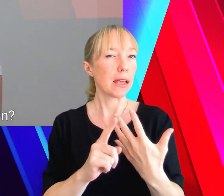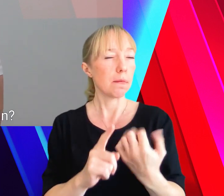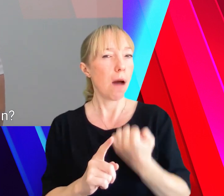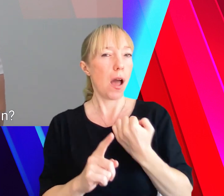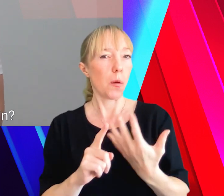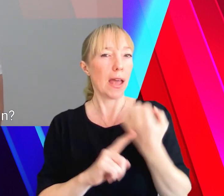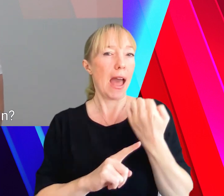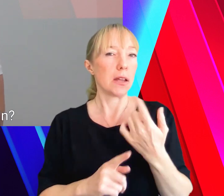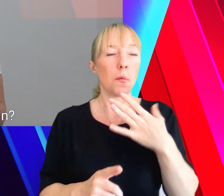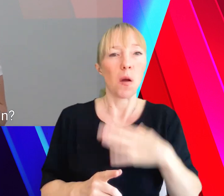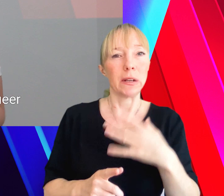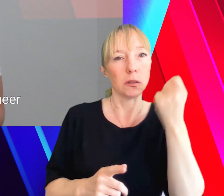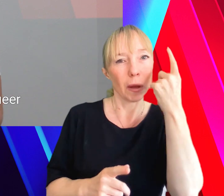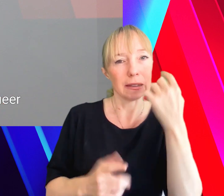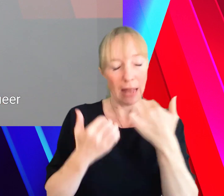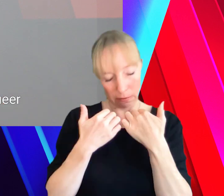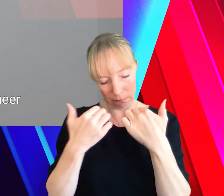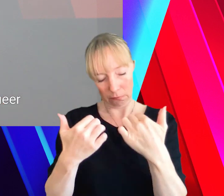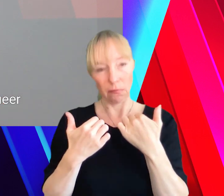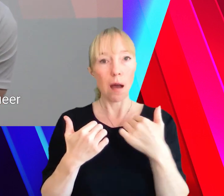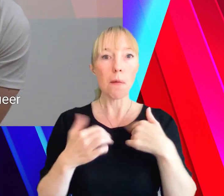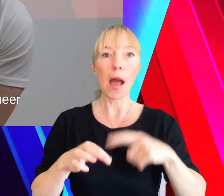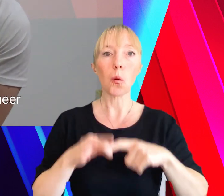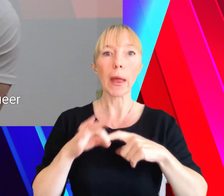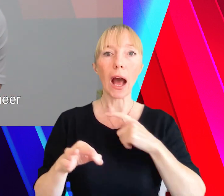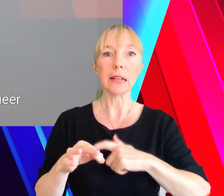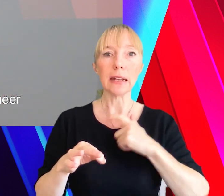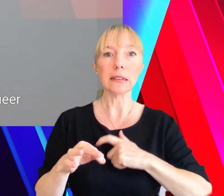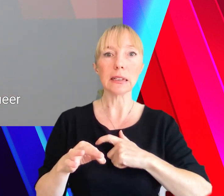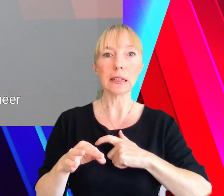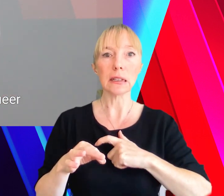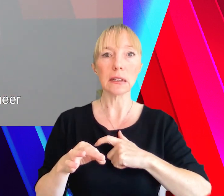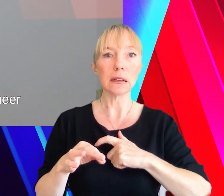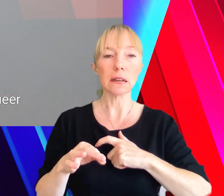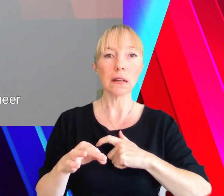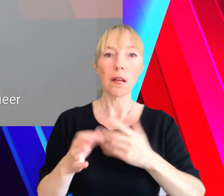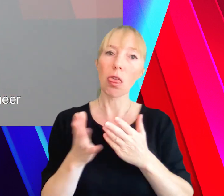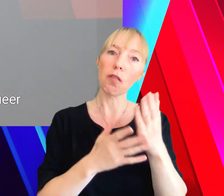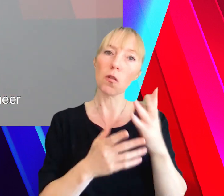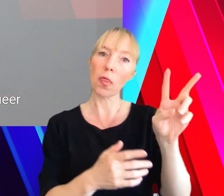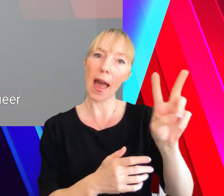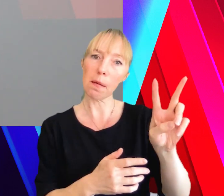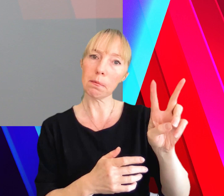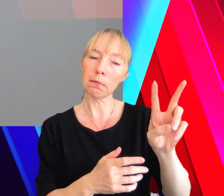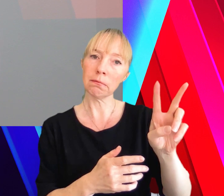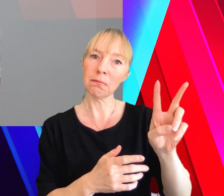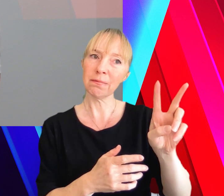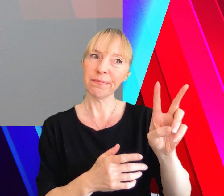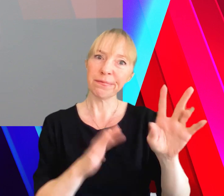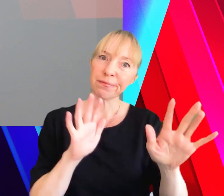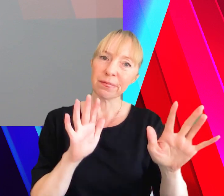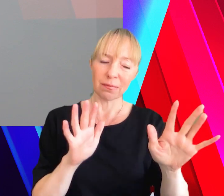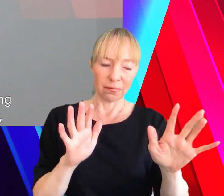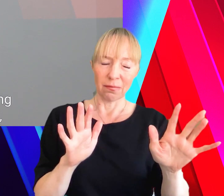them for my kind of gain, or like my wanting to understand my queer identity in a way that is like more I don't know,